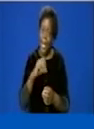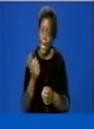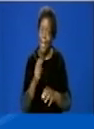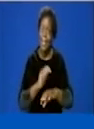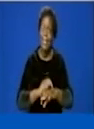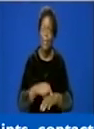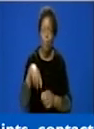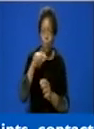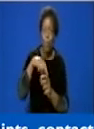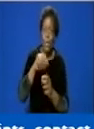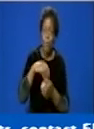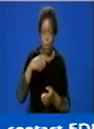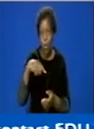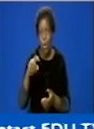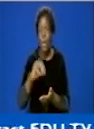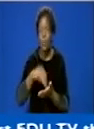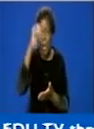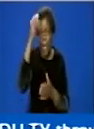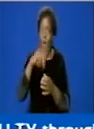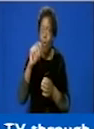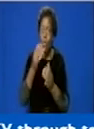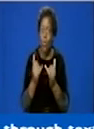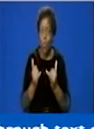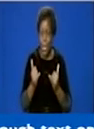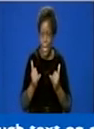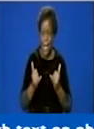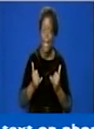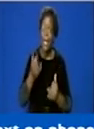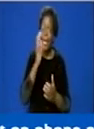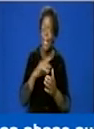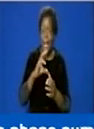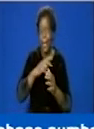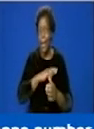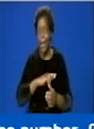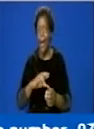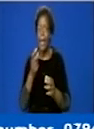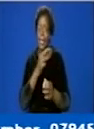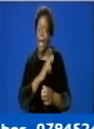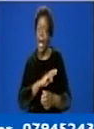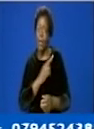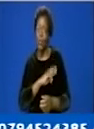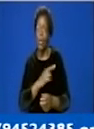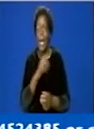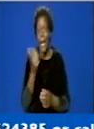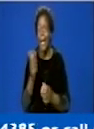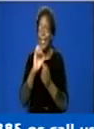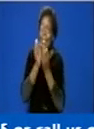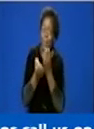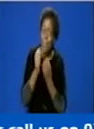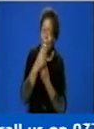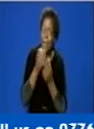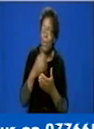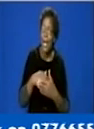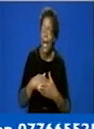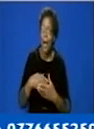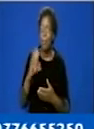Anytime when you need to learn, all you need is the right attitude. When you have the right attitude, any learning subject becomes simple,